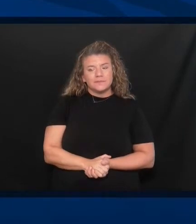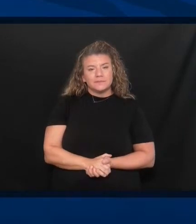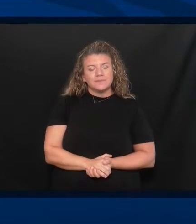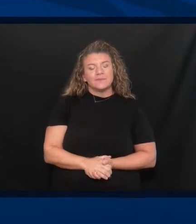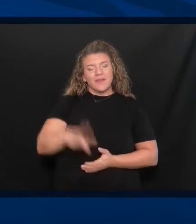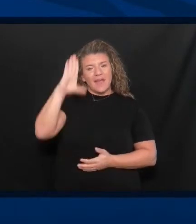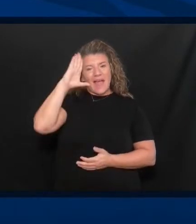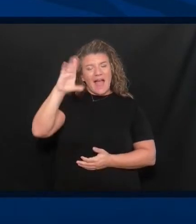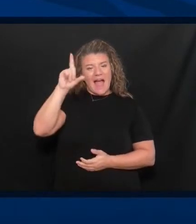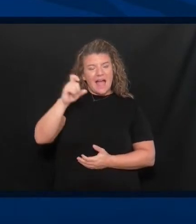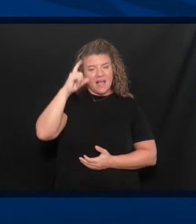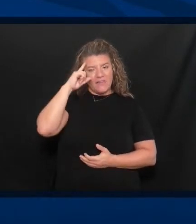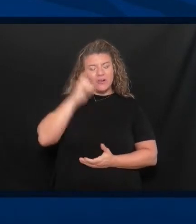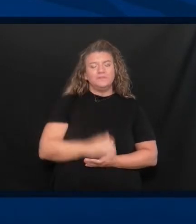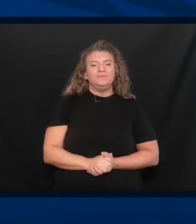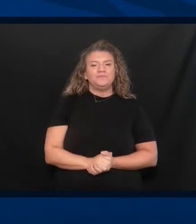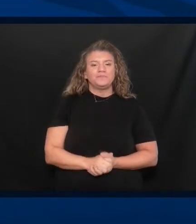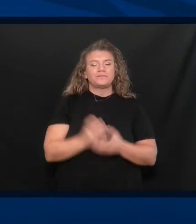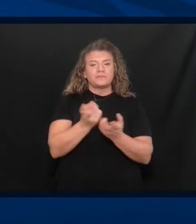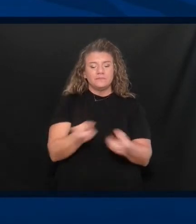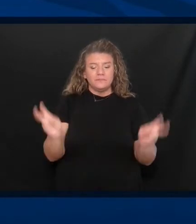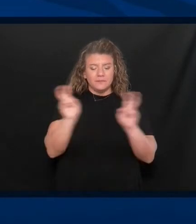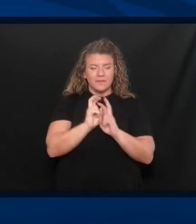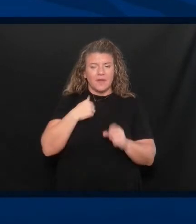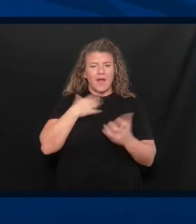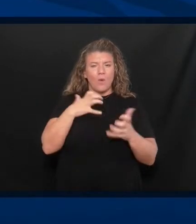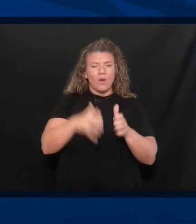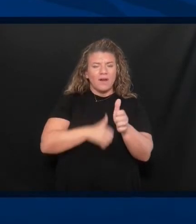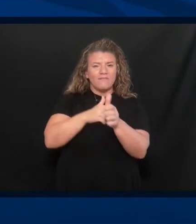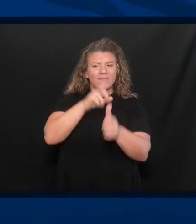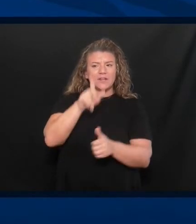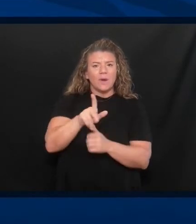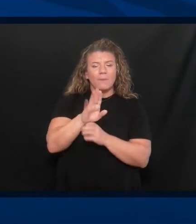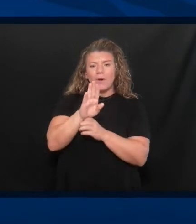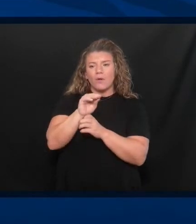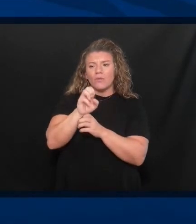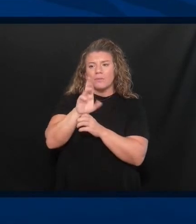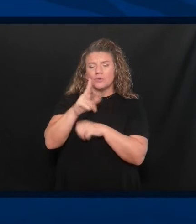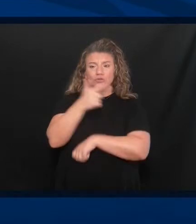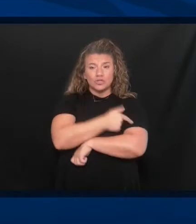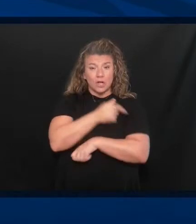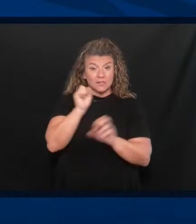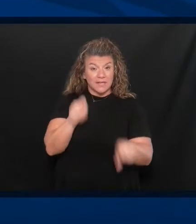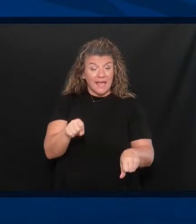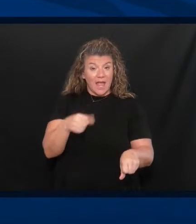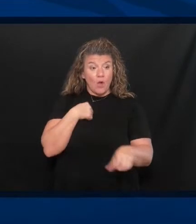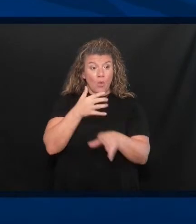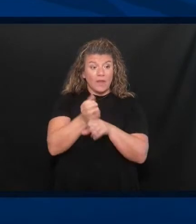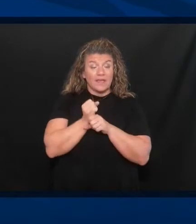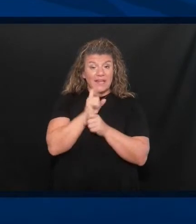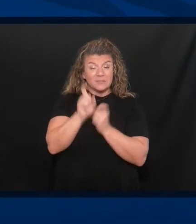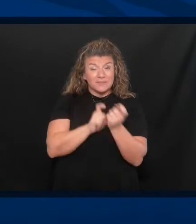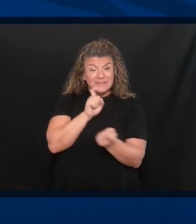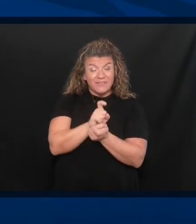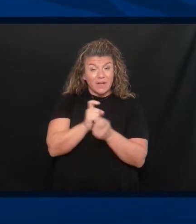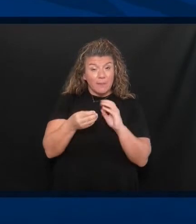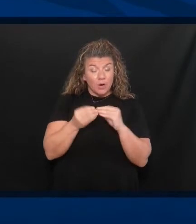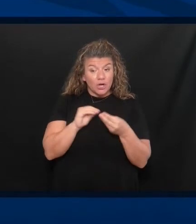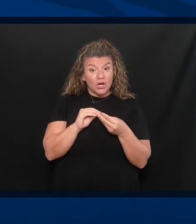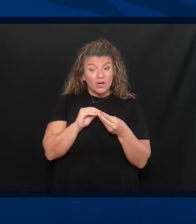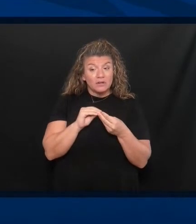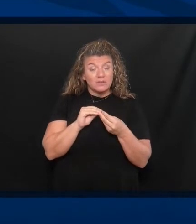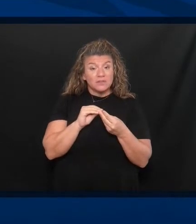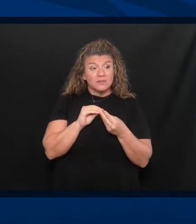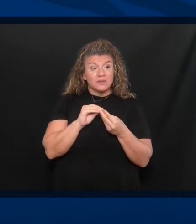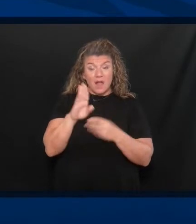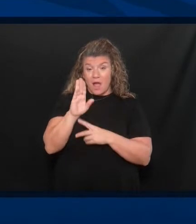Hi, Governor and panel. If I could just follow up on the booster shots. I mean, can we get a specific number of booster